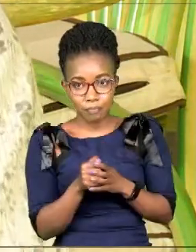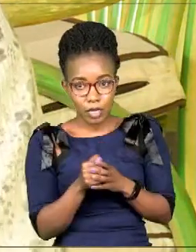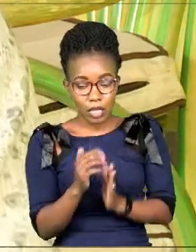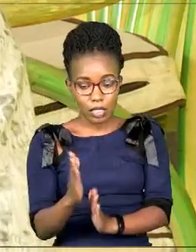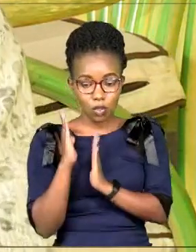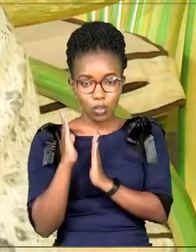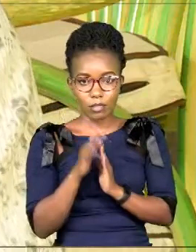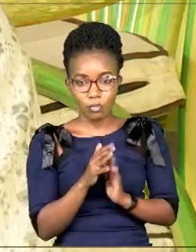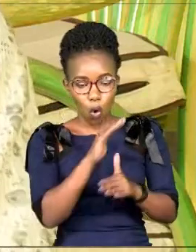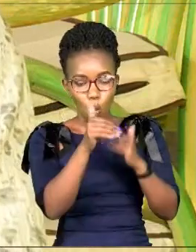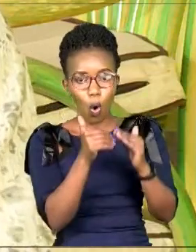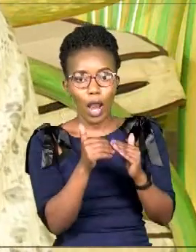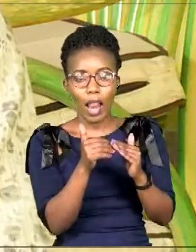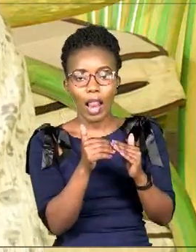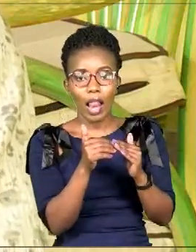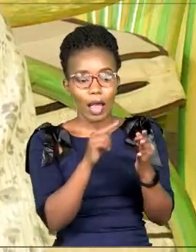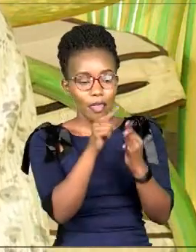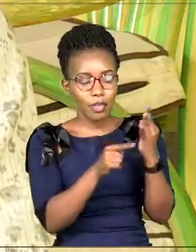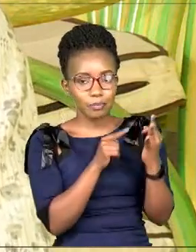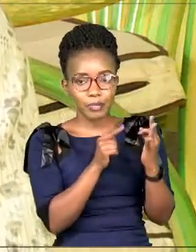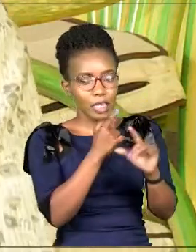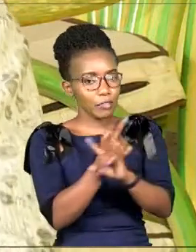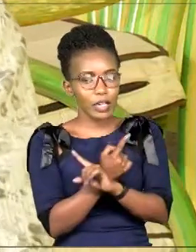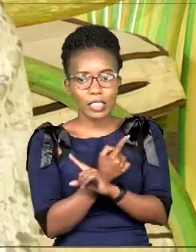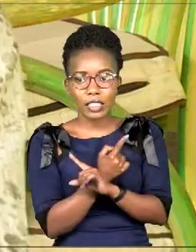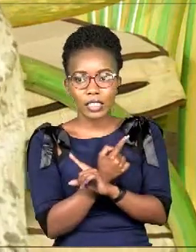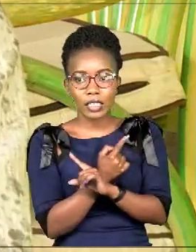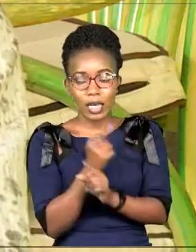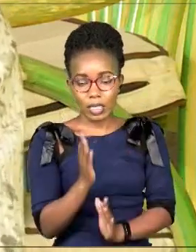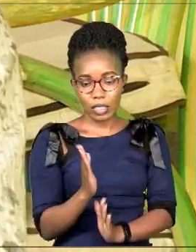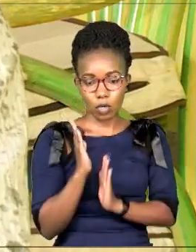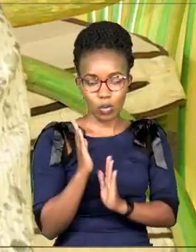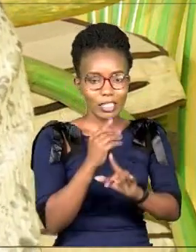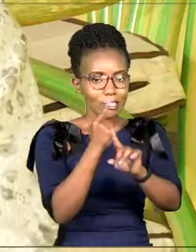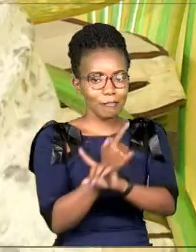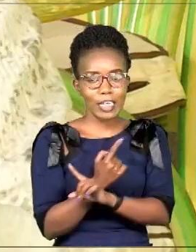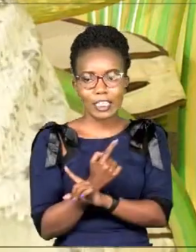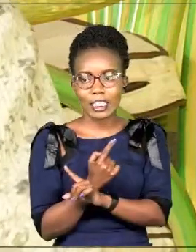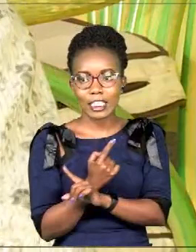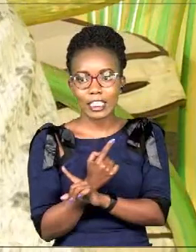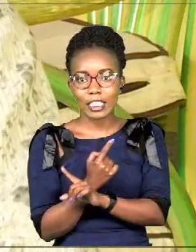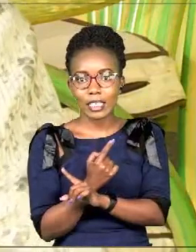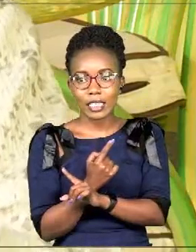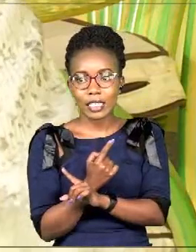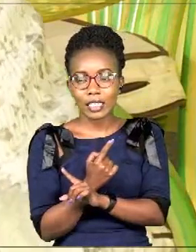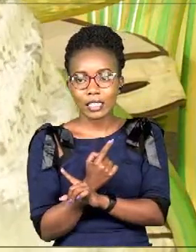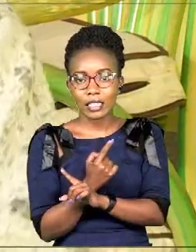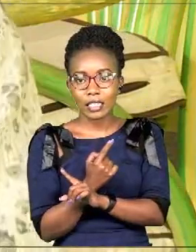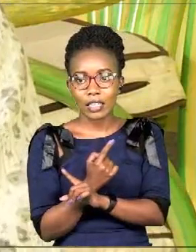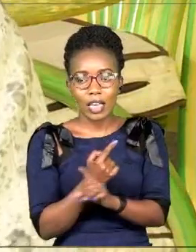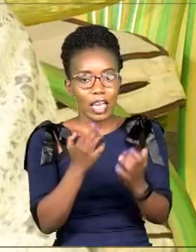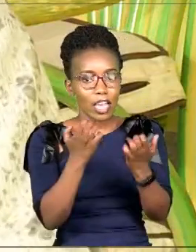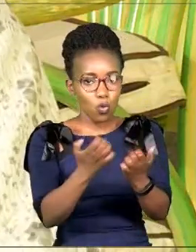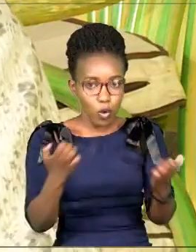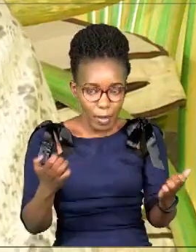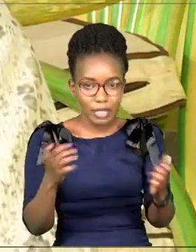all these 3 categories are different. The security measures are different. The facilities, the equipment that